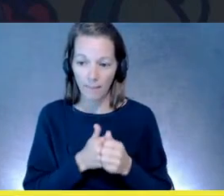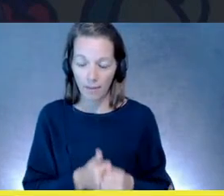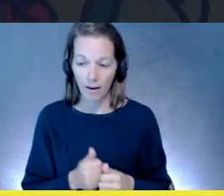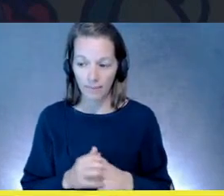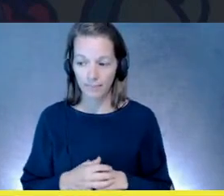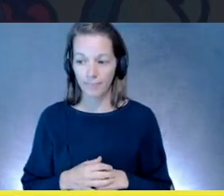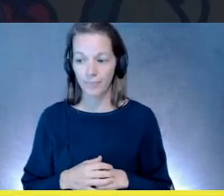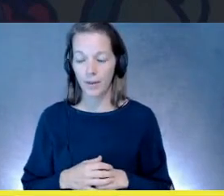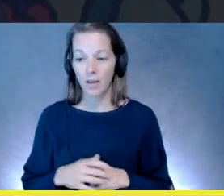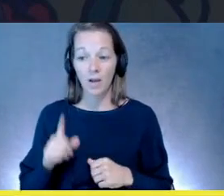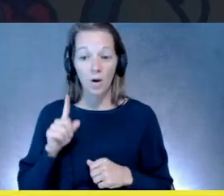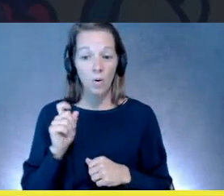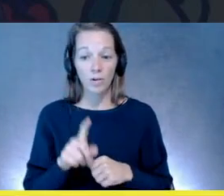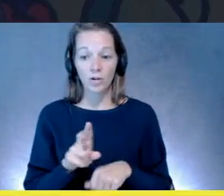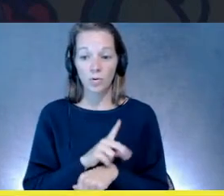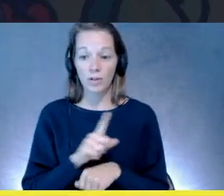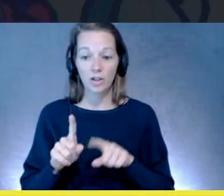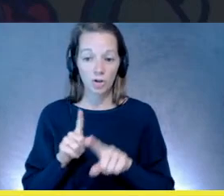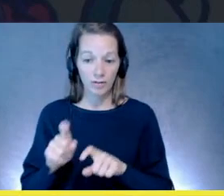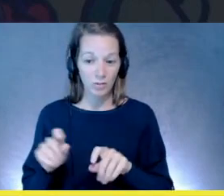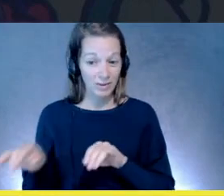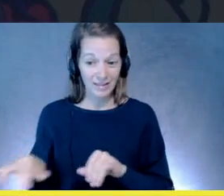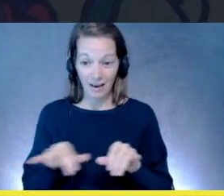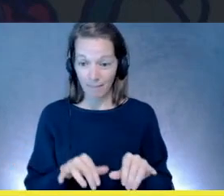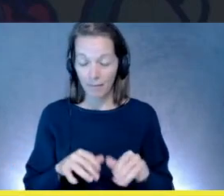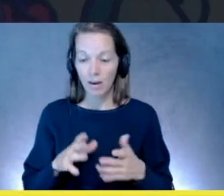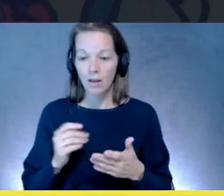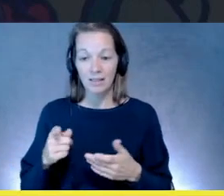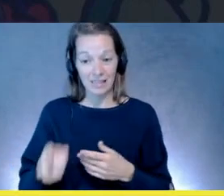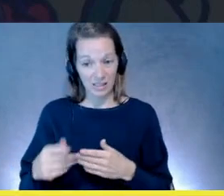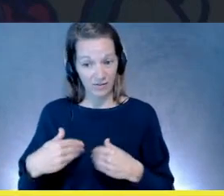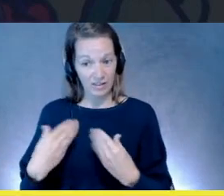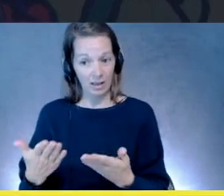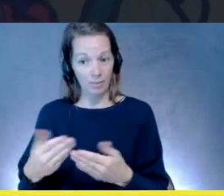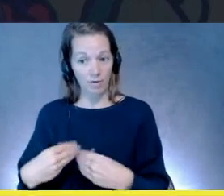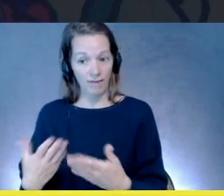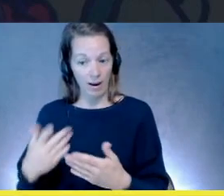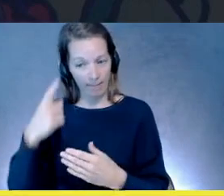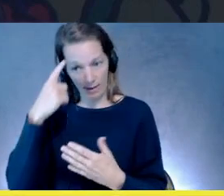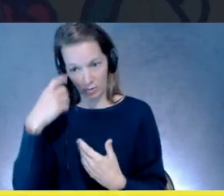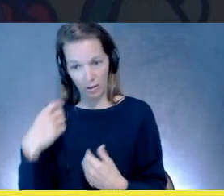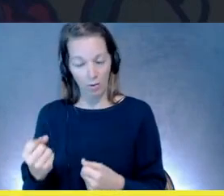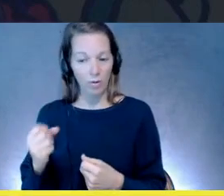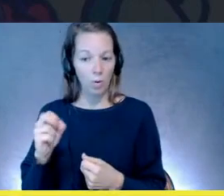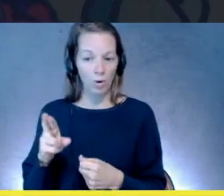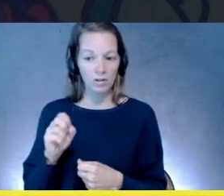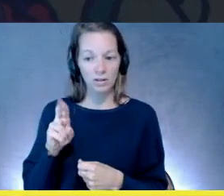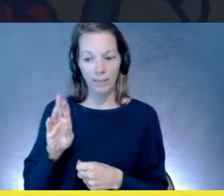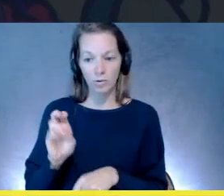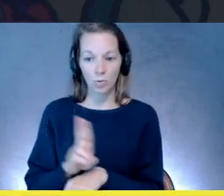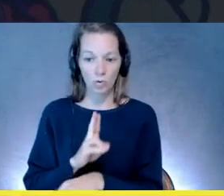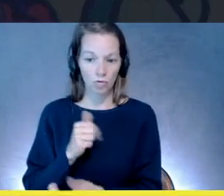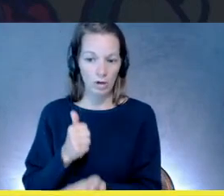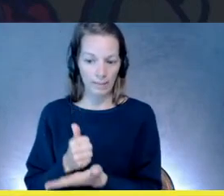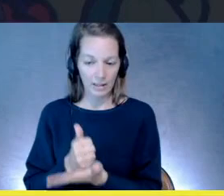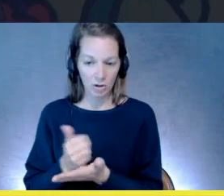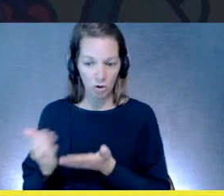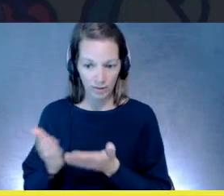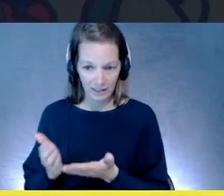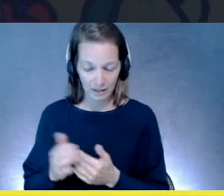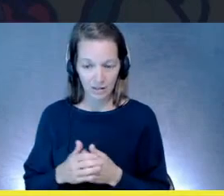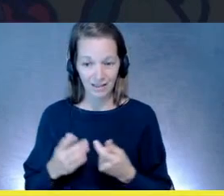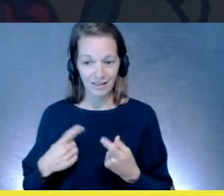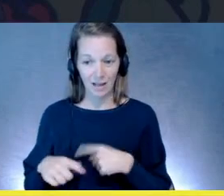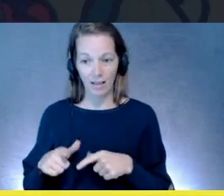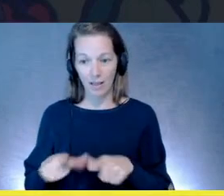The question used in these surveys were the same and was, does this facility provide mental health or substance use treatment services in sign language at